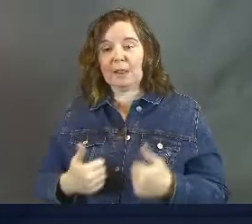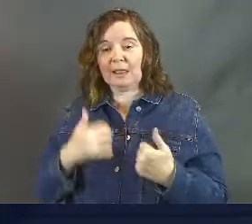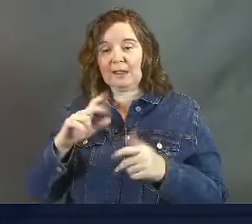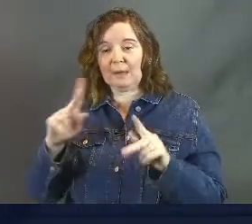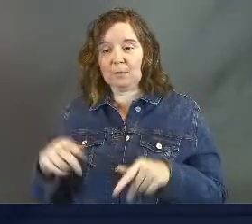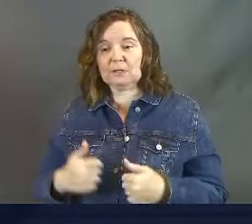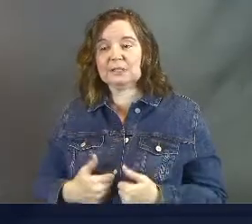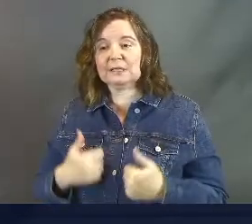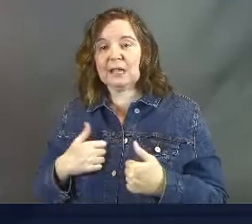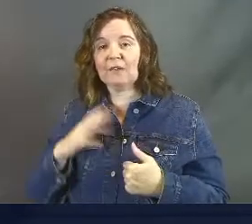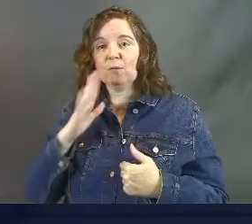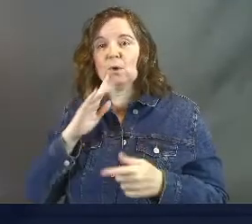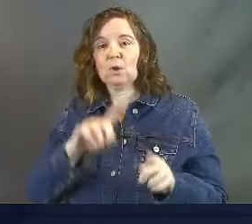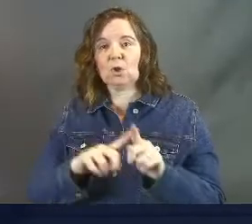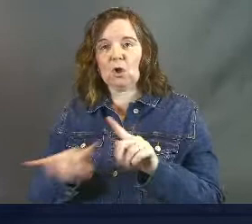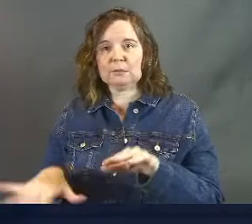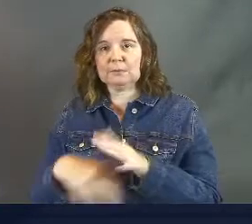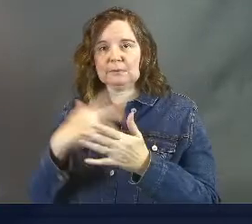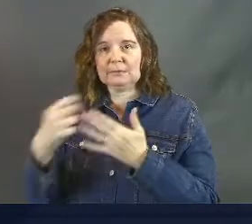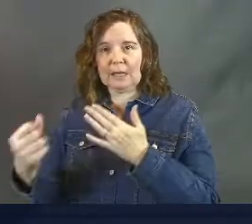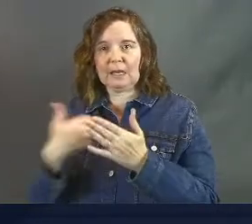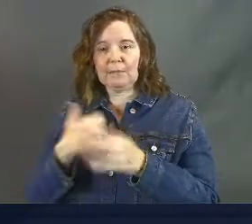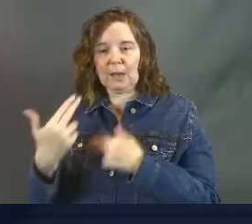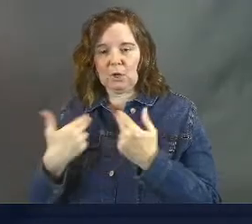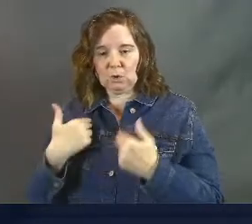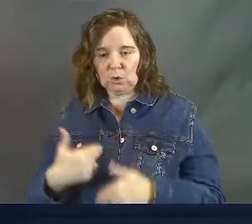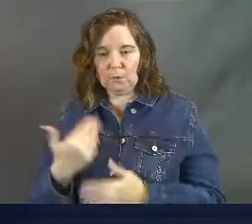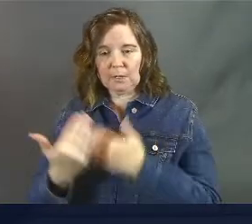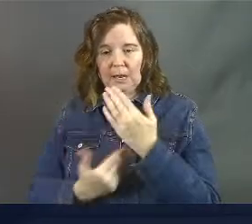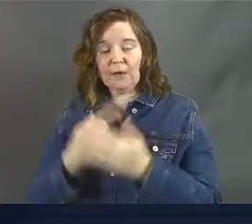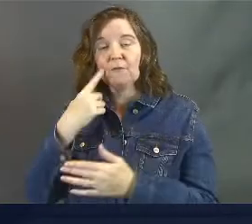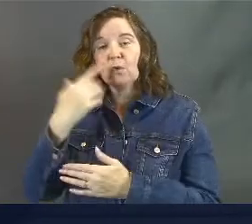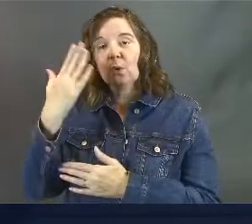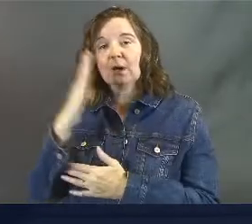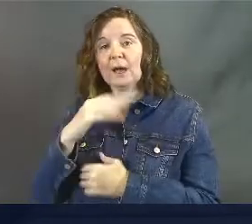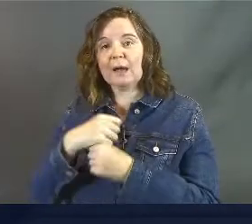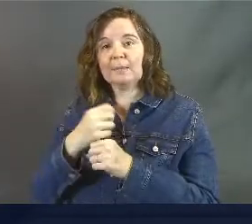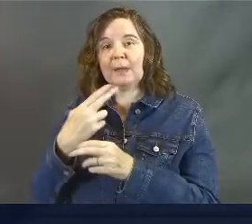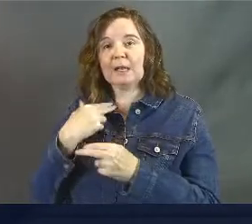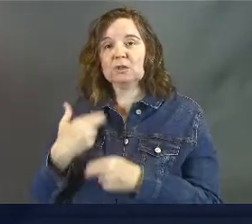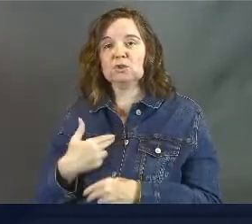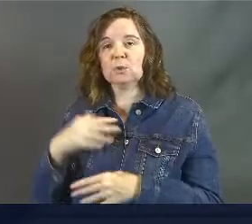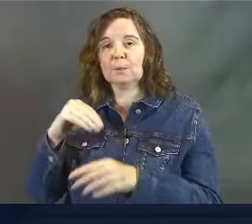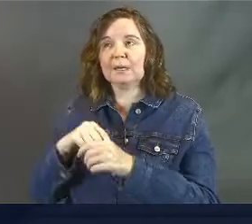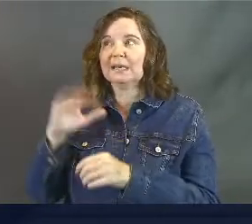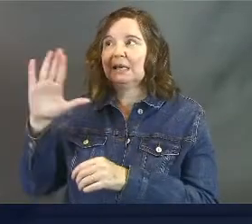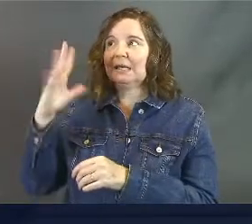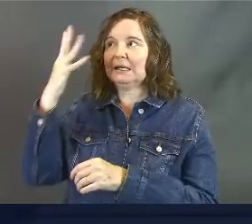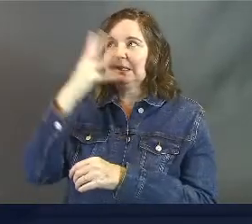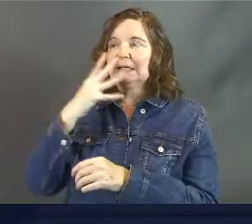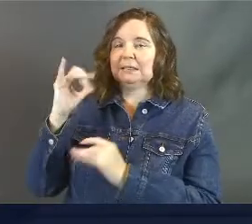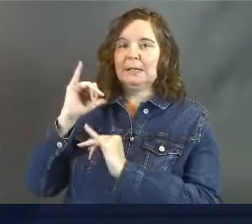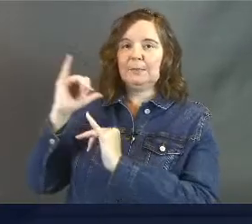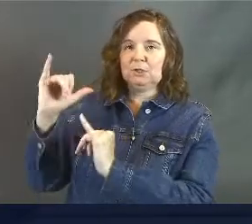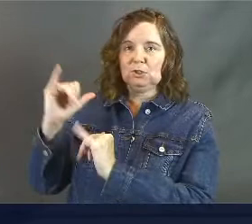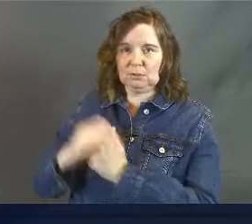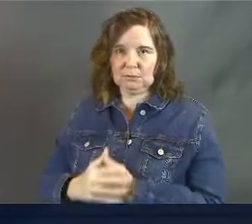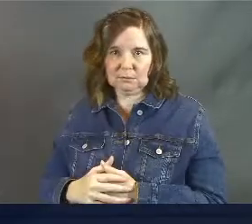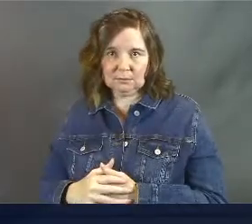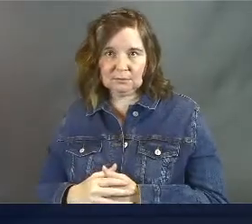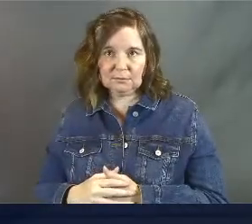that person's life will also be taken by human hands, for God made human beings in his